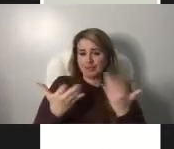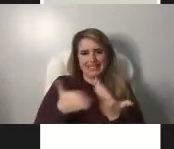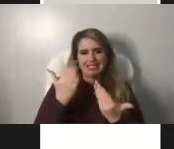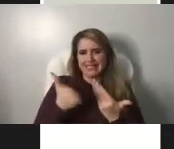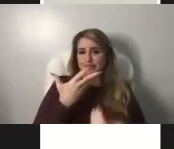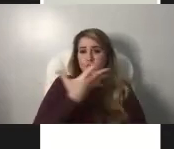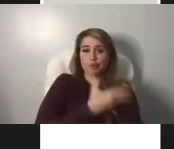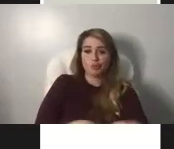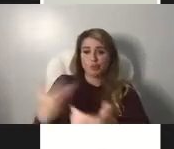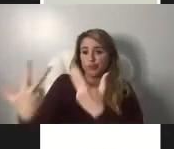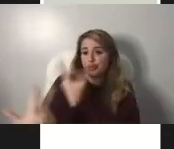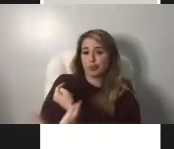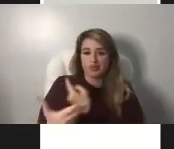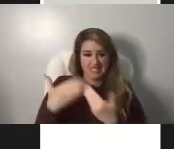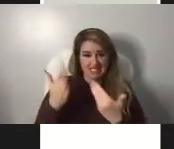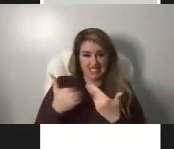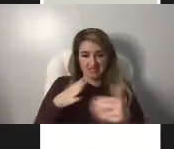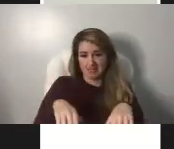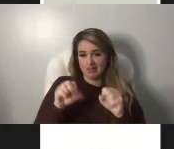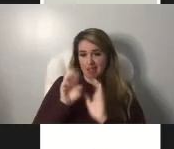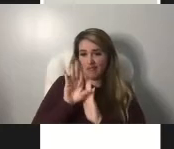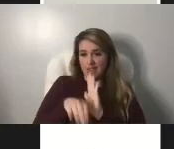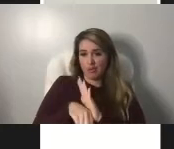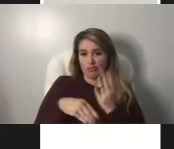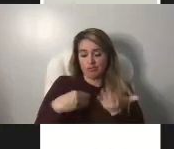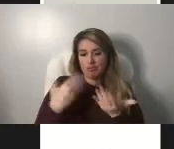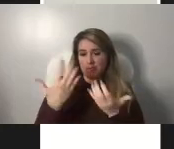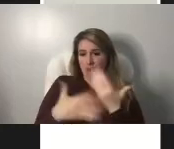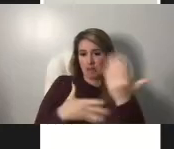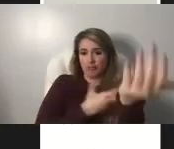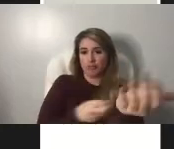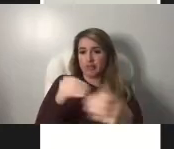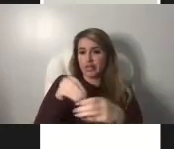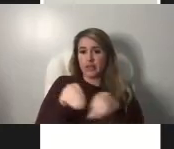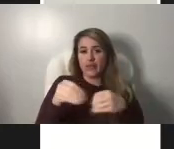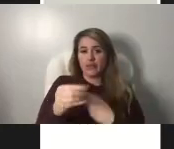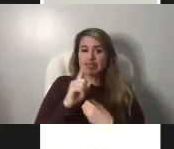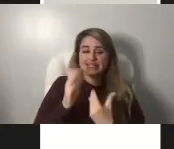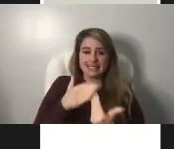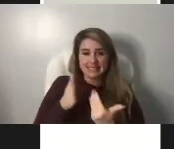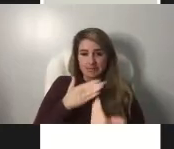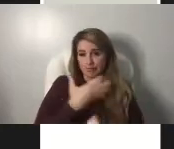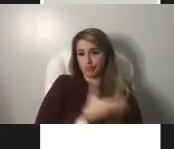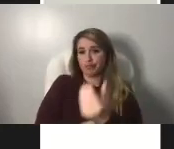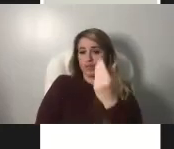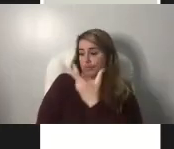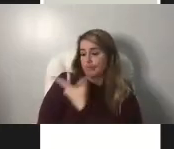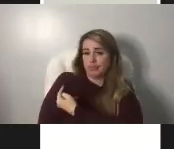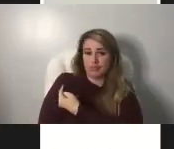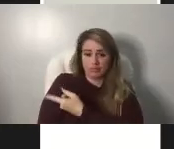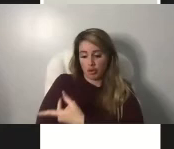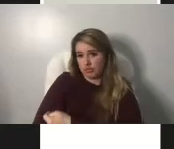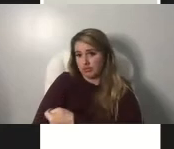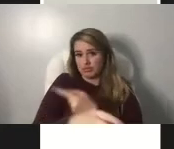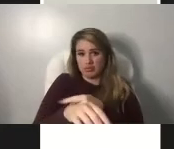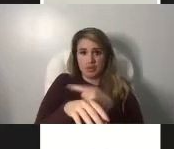administer. Again, it takes about a half an hour, and it's a blood draw in the office, and then a re-injection at the site of where the pathology